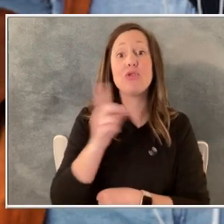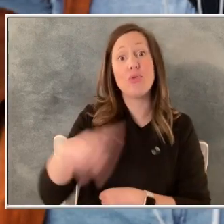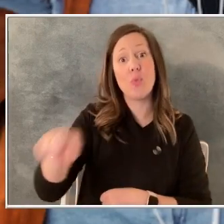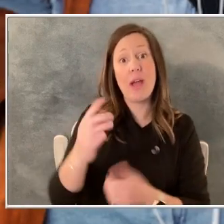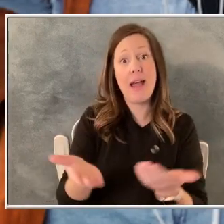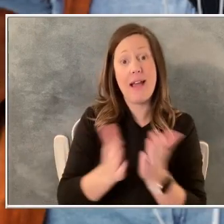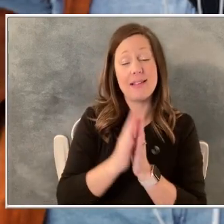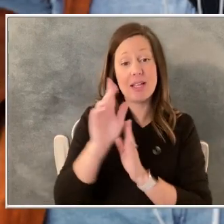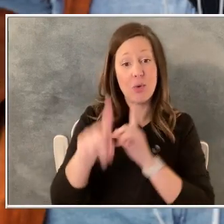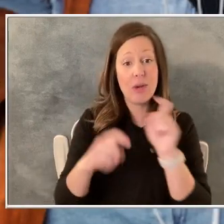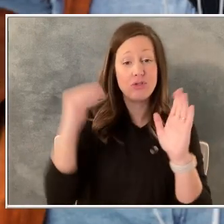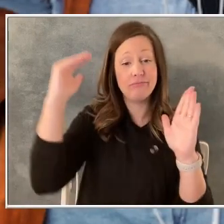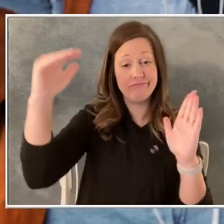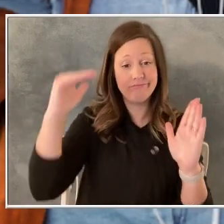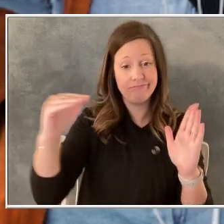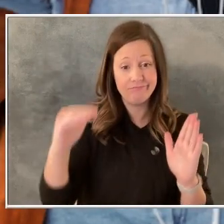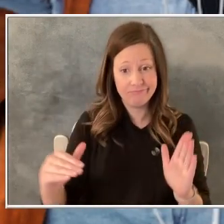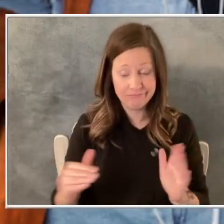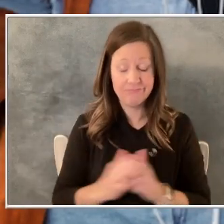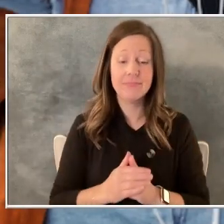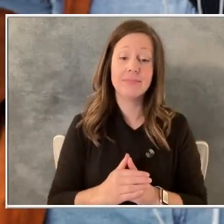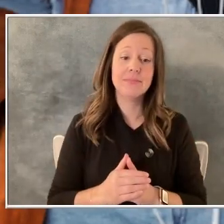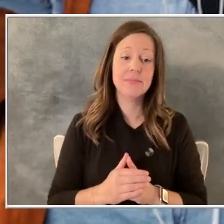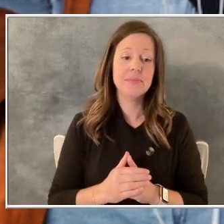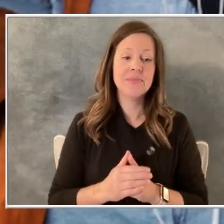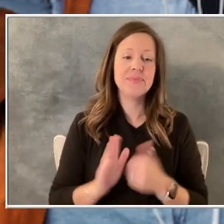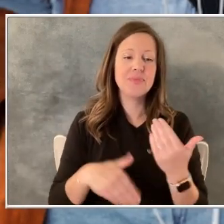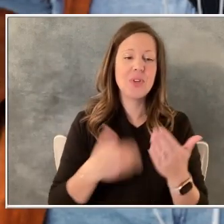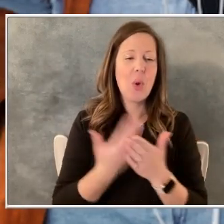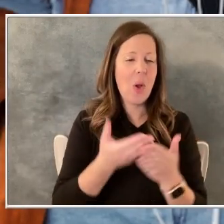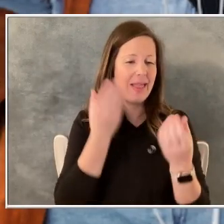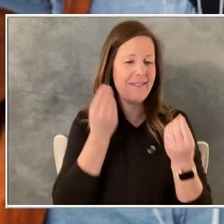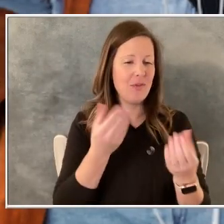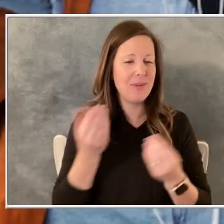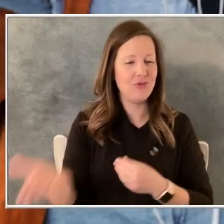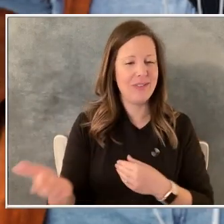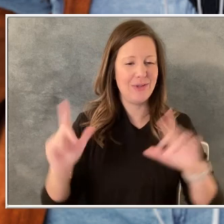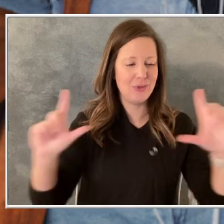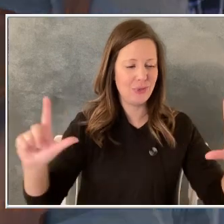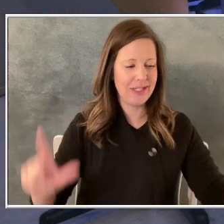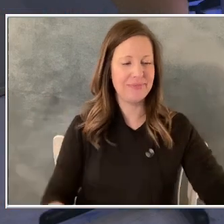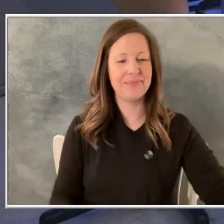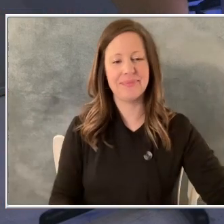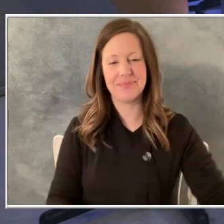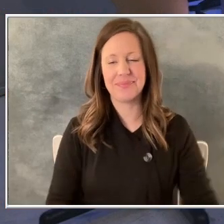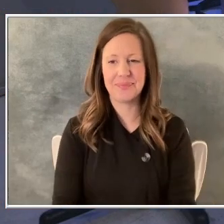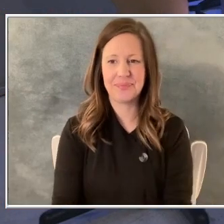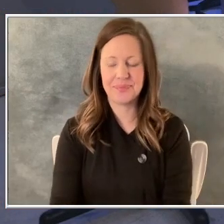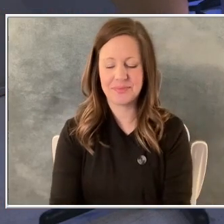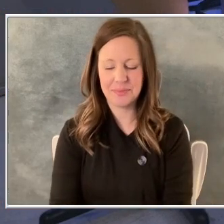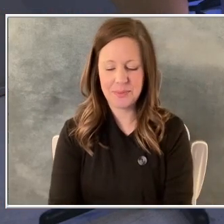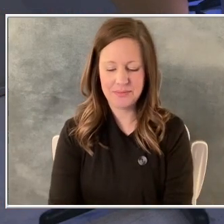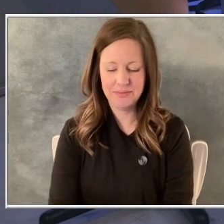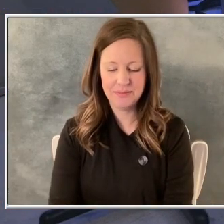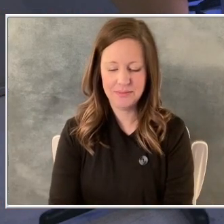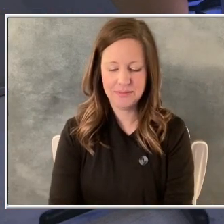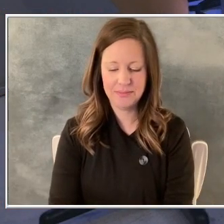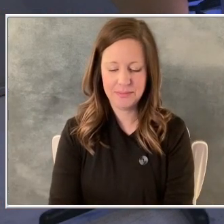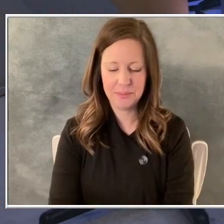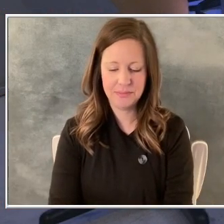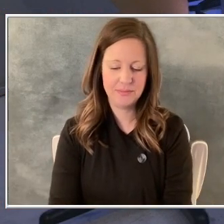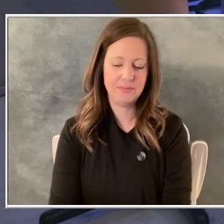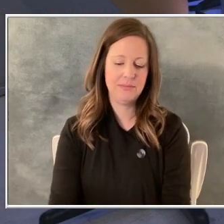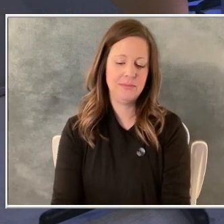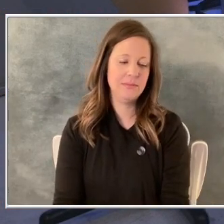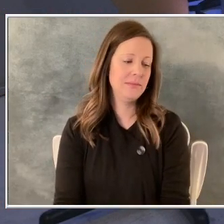YouTube or Facebook. You can email the Medical News Network. That information is there on your screen. You mentioned that you had changed